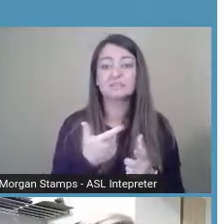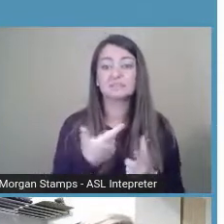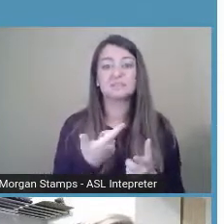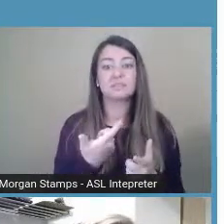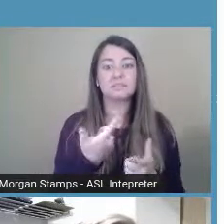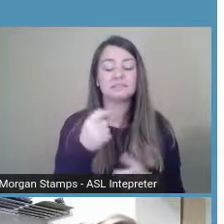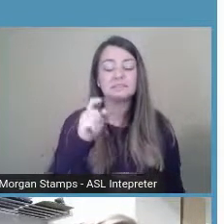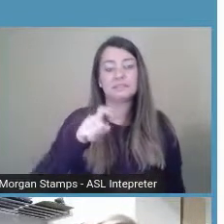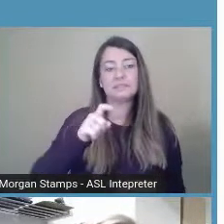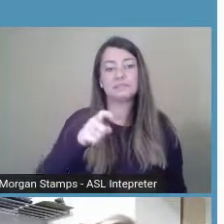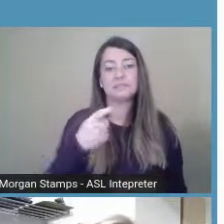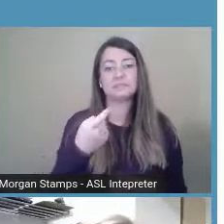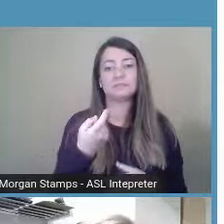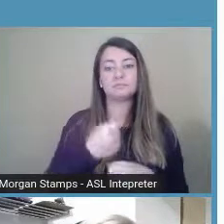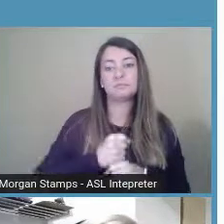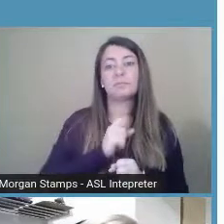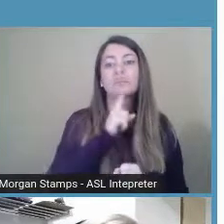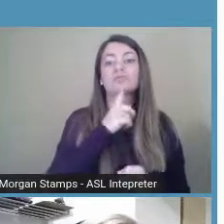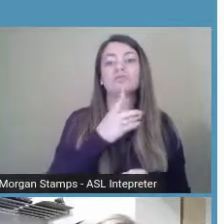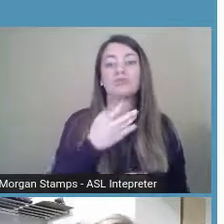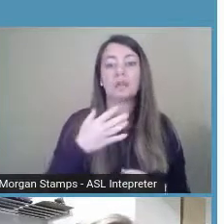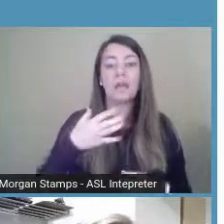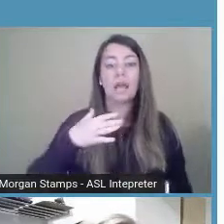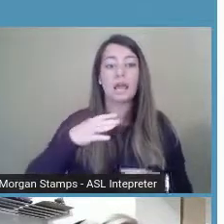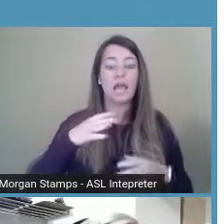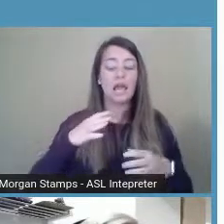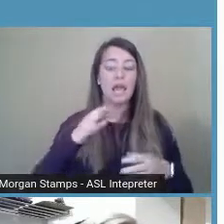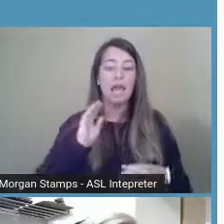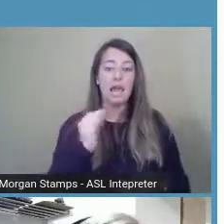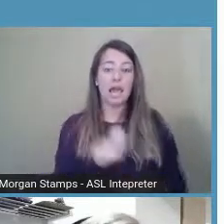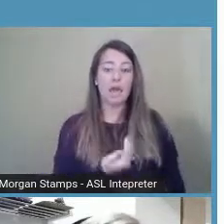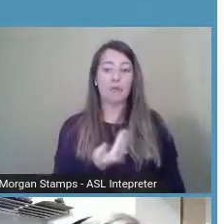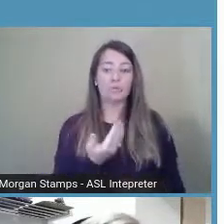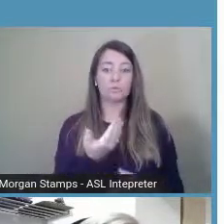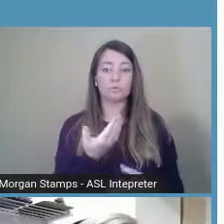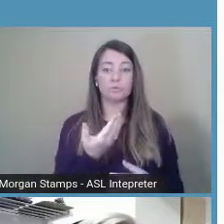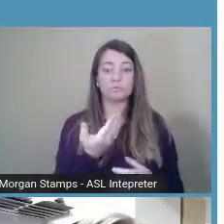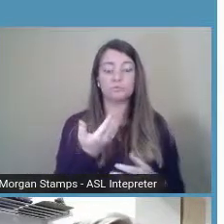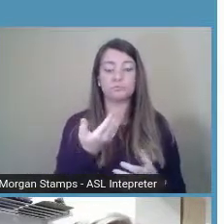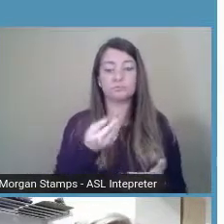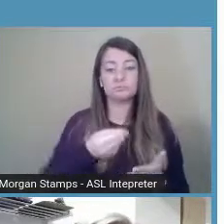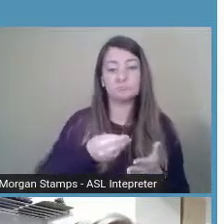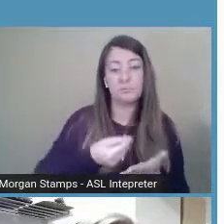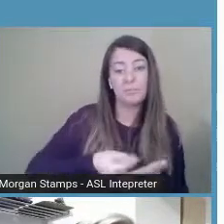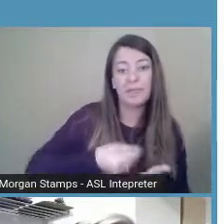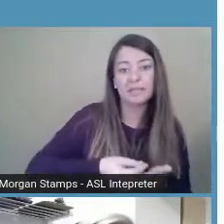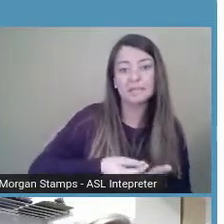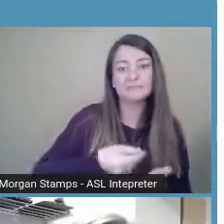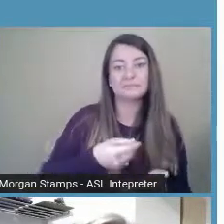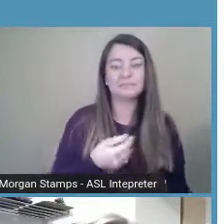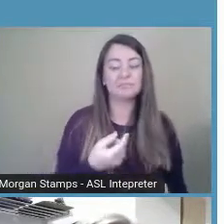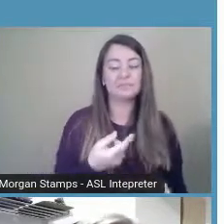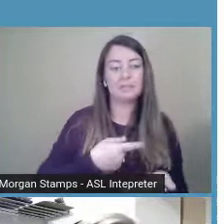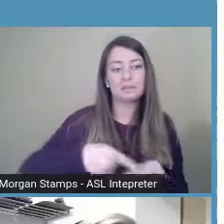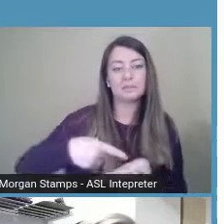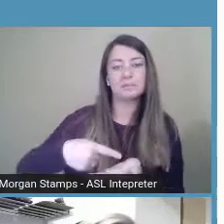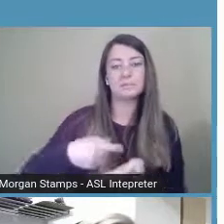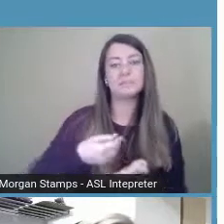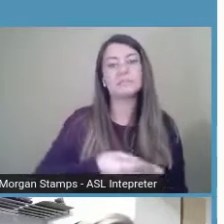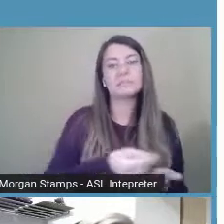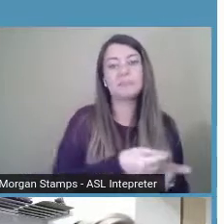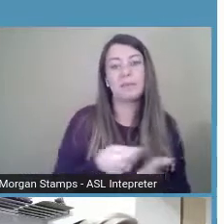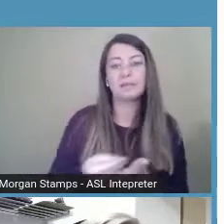Quickly, I'd like to go through a few of these Third Thursdays so that you can get a feel for the program. Recordings are archived on the museum's